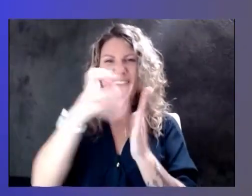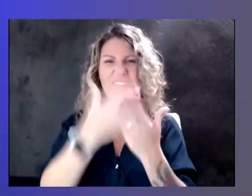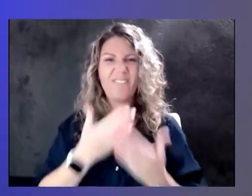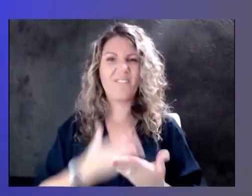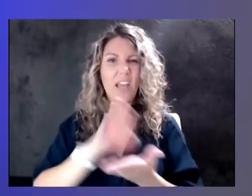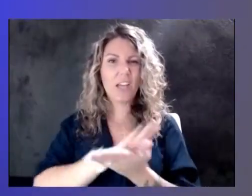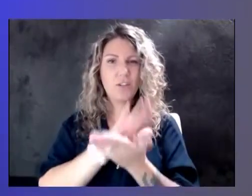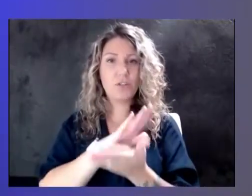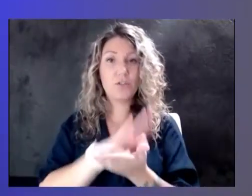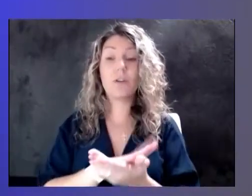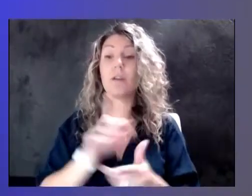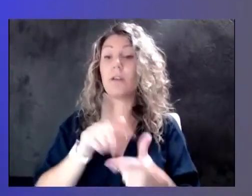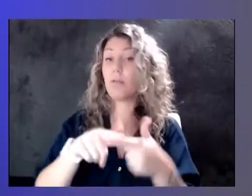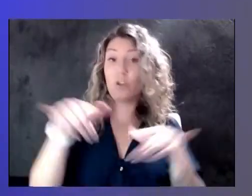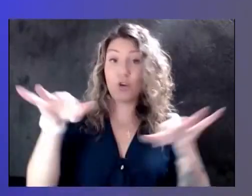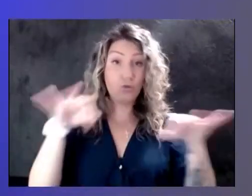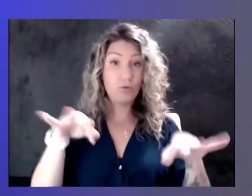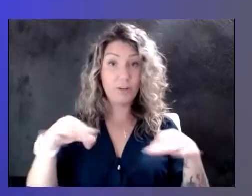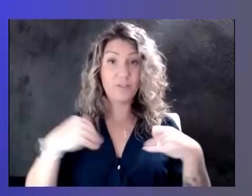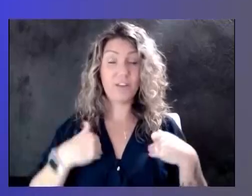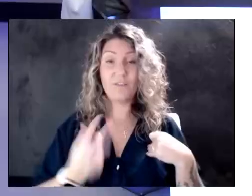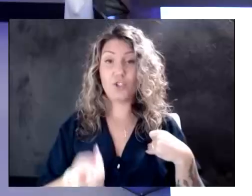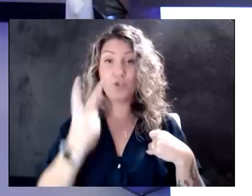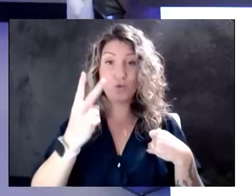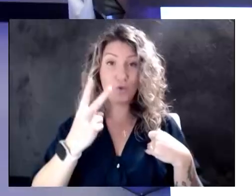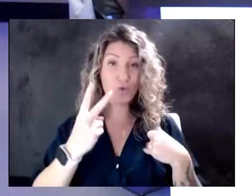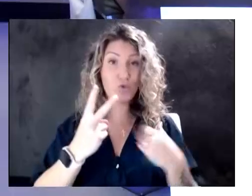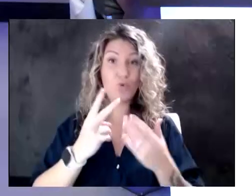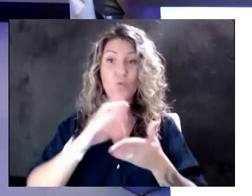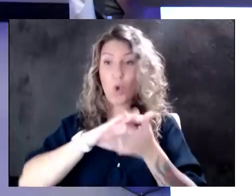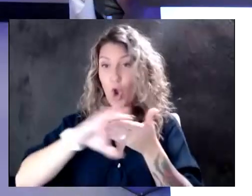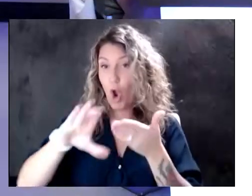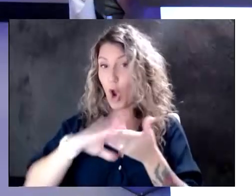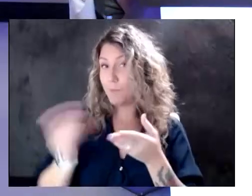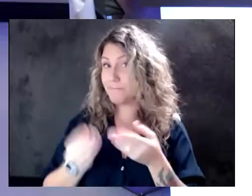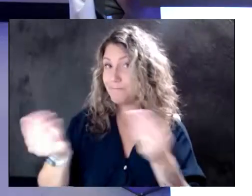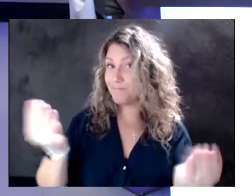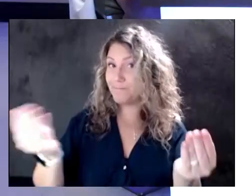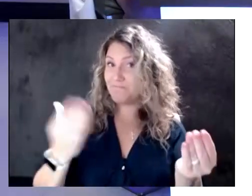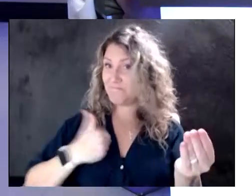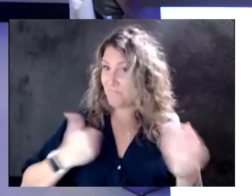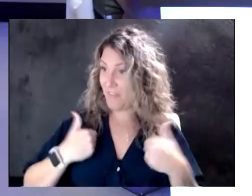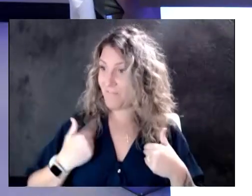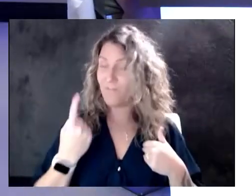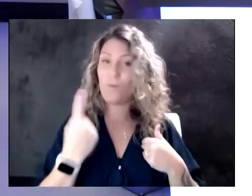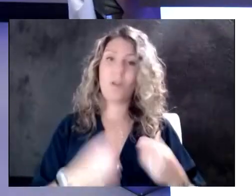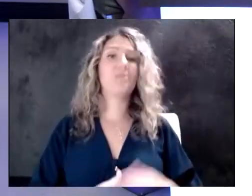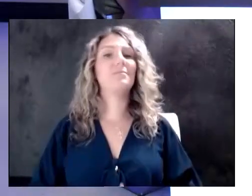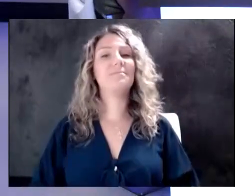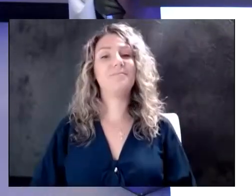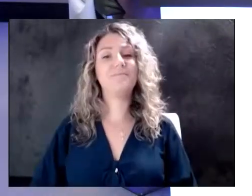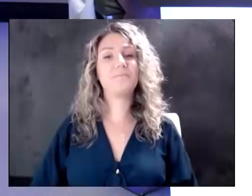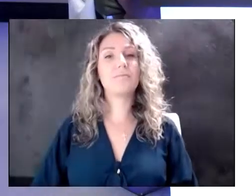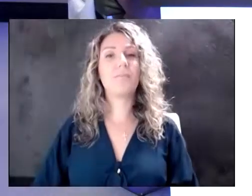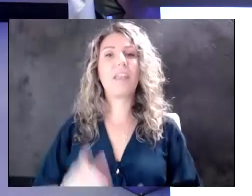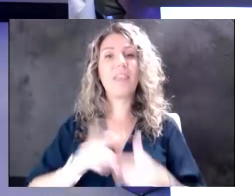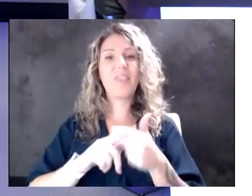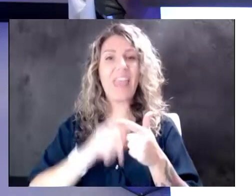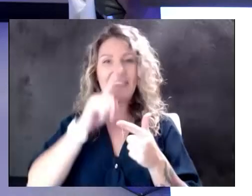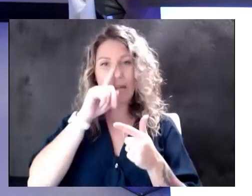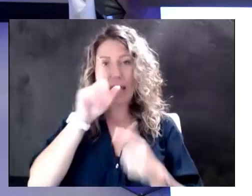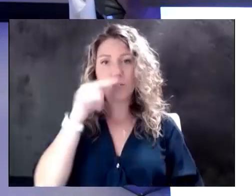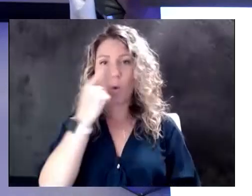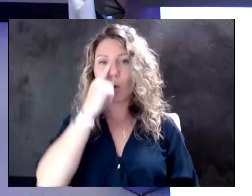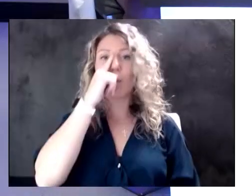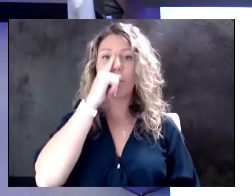we have in here? So we have 2 cards. I'm going to give you a card. Okay, I got one. And then we have a nasal swab. And we have